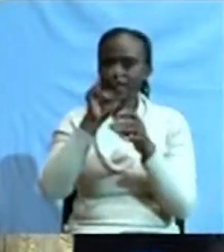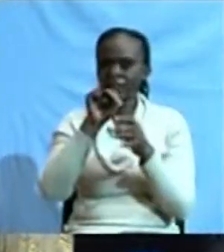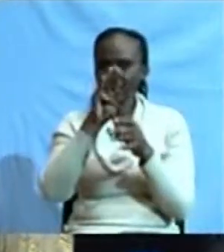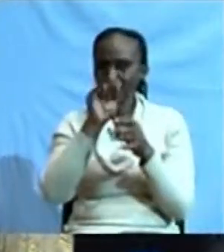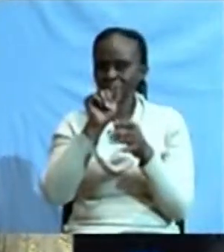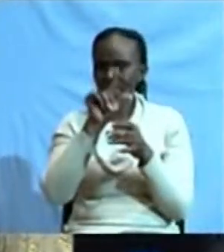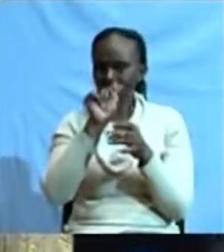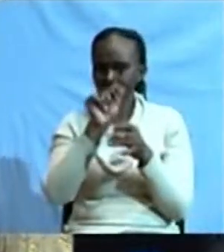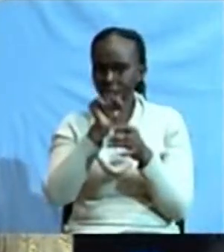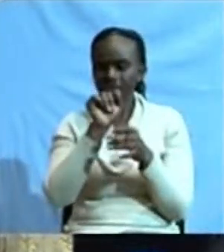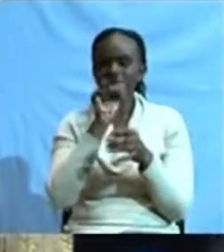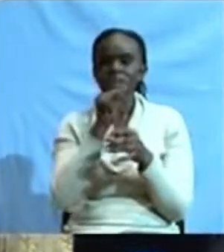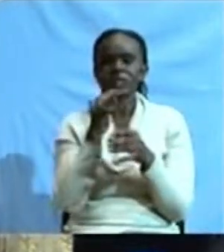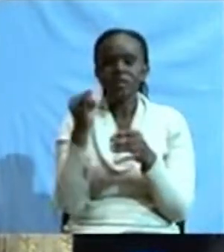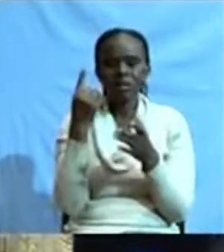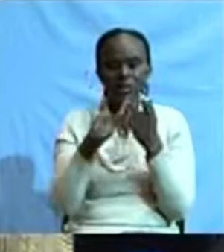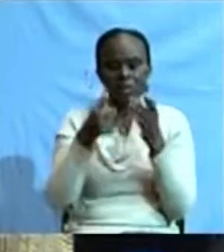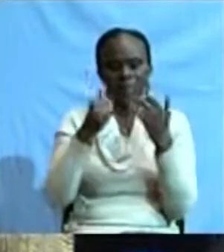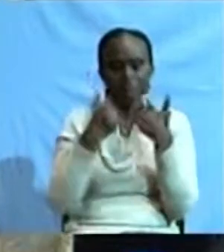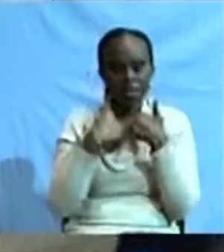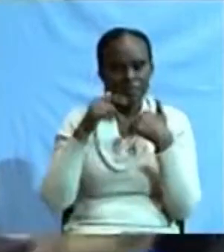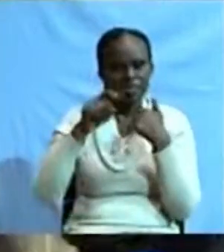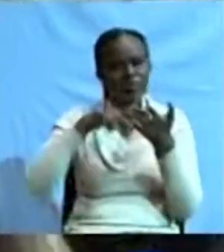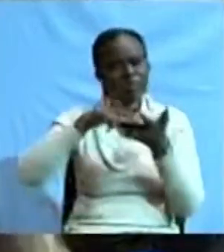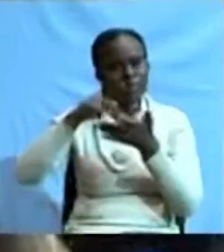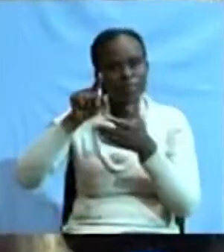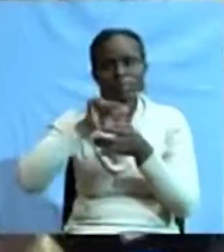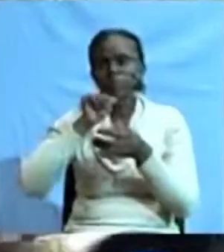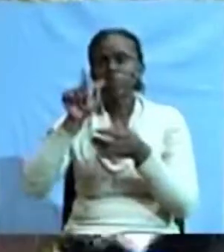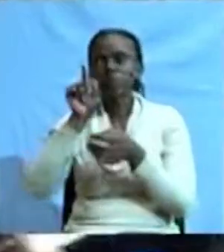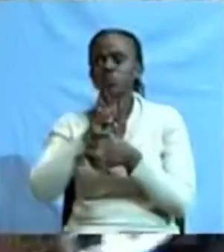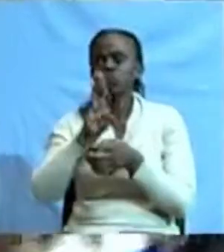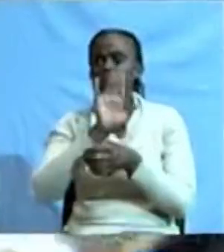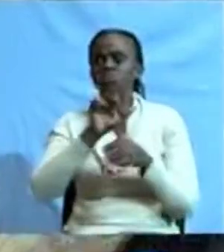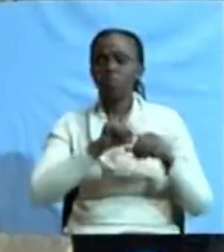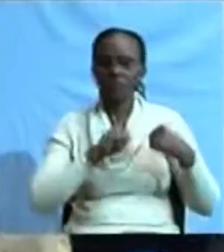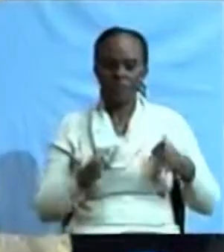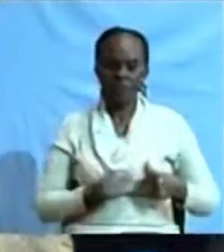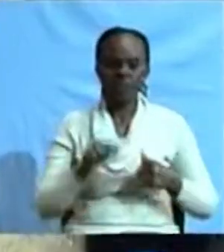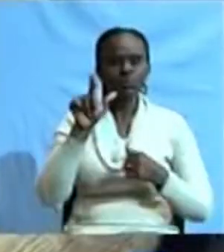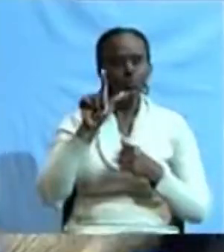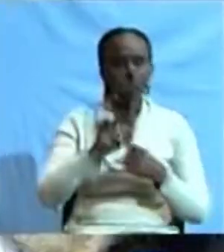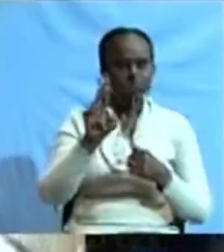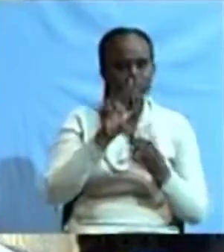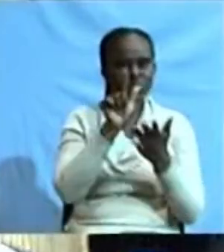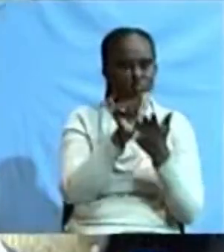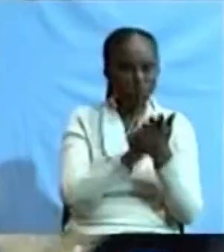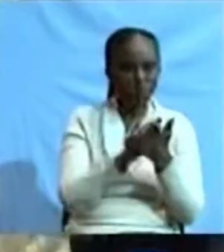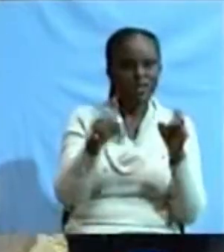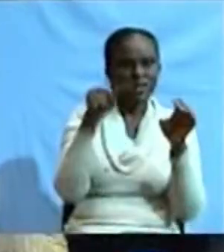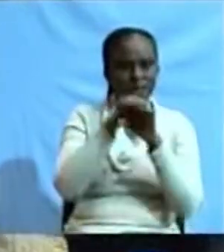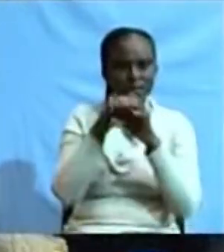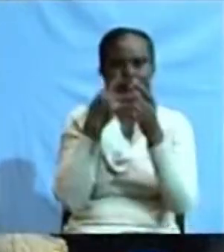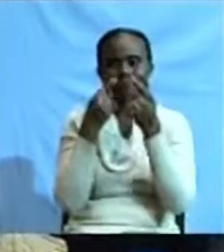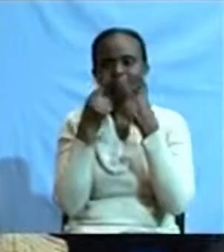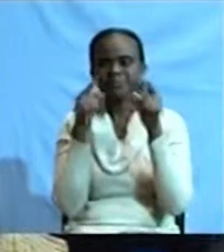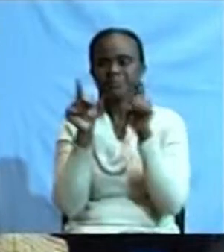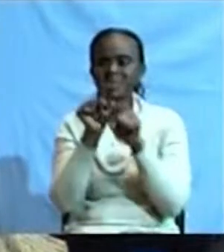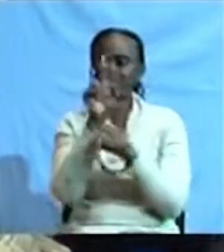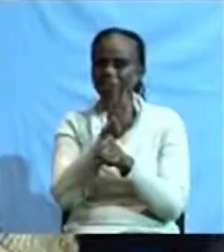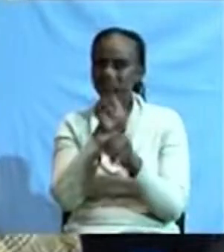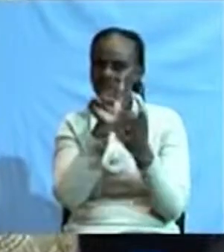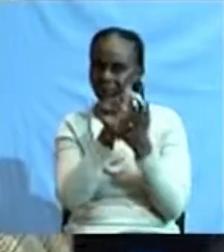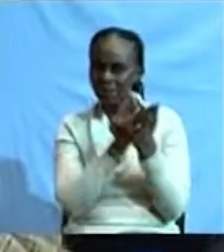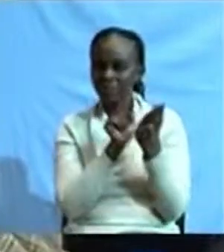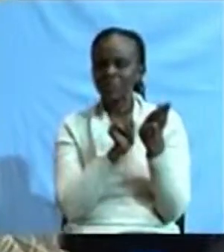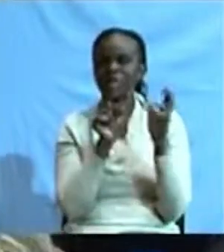those outstanding issues you have, they're supposed to pay them. Do not use your heart. Use the law. Engagement and use the law.